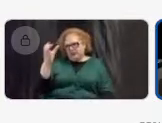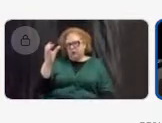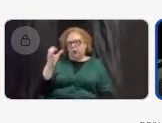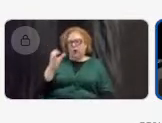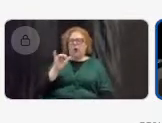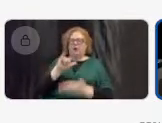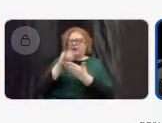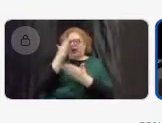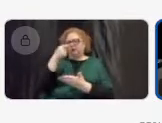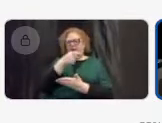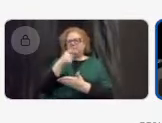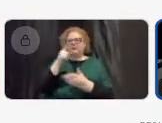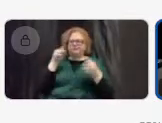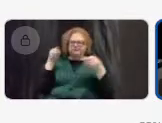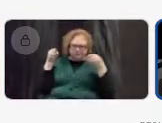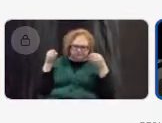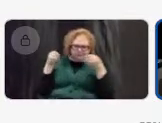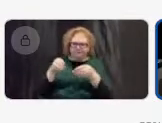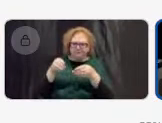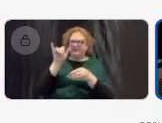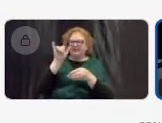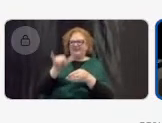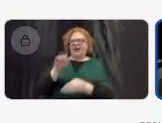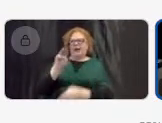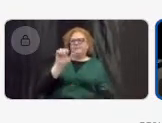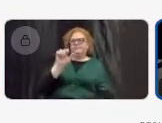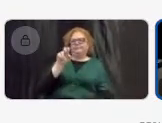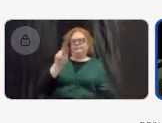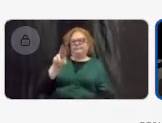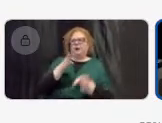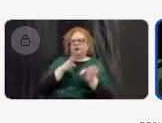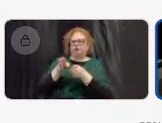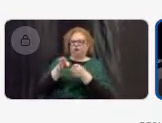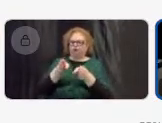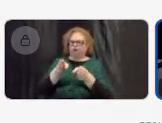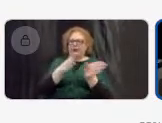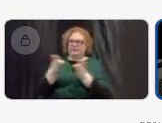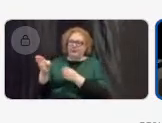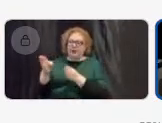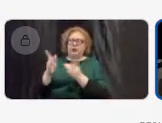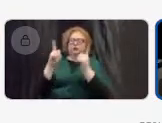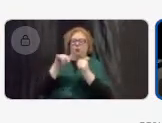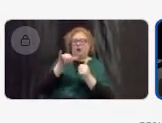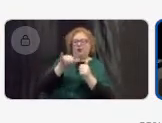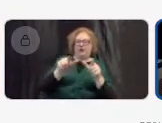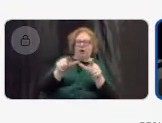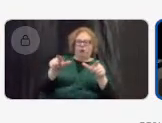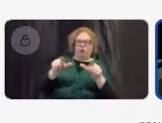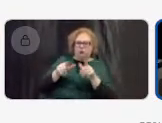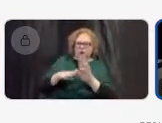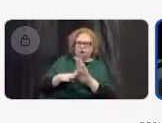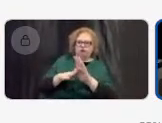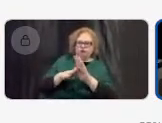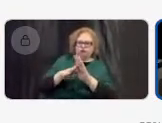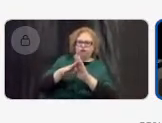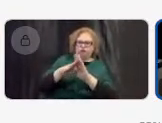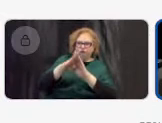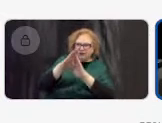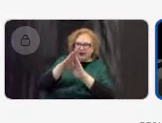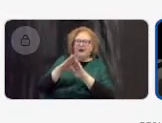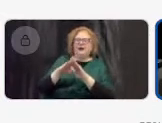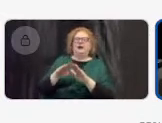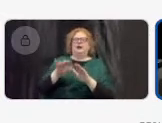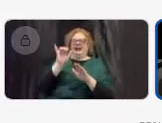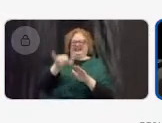And as development occurs, then the location of that full alignment based upon other